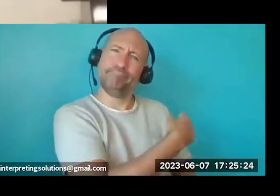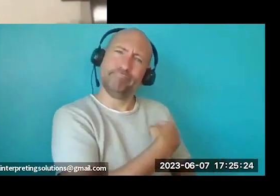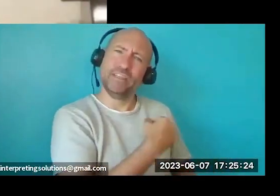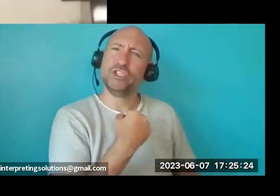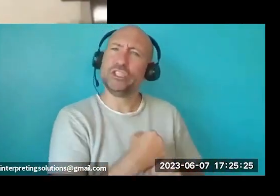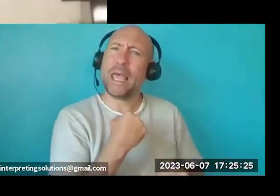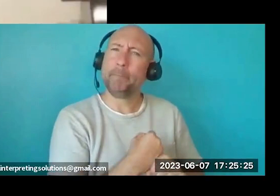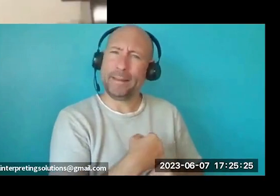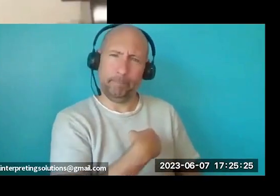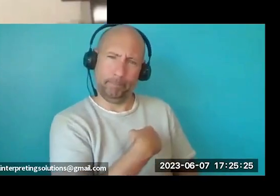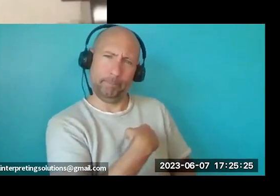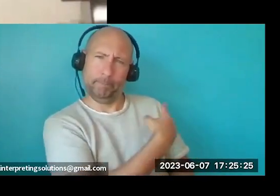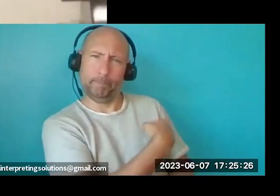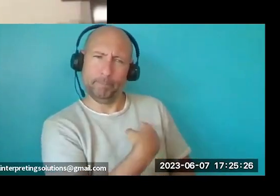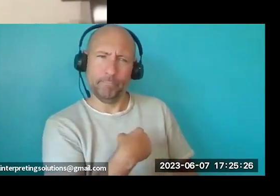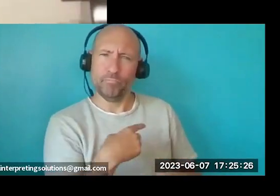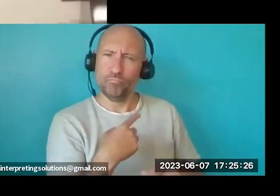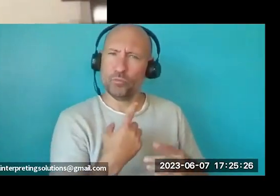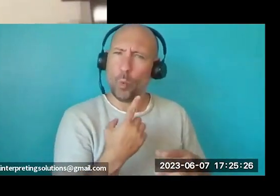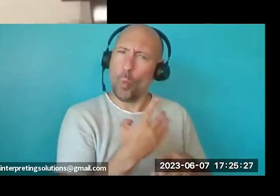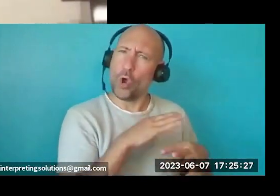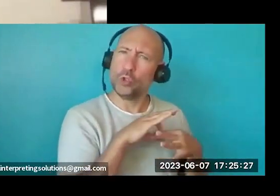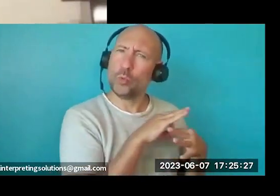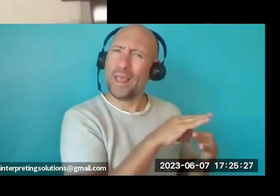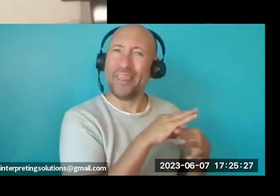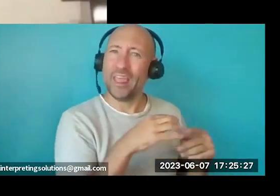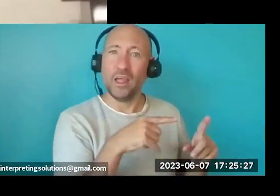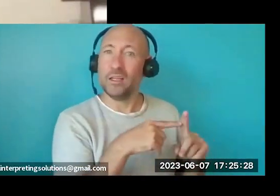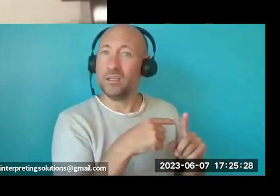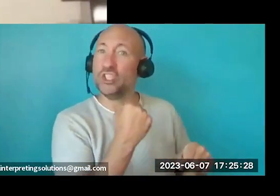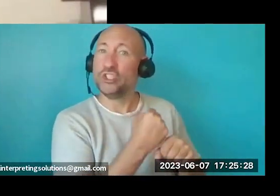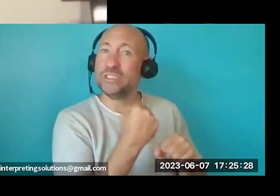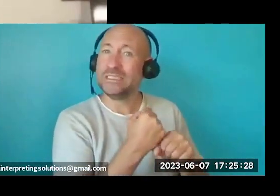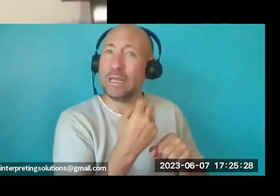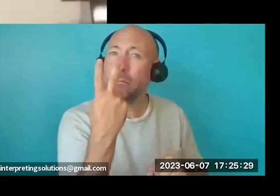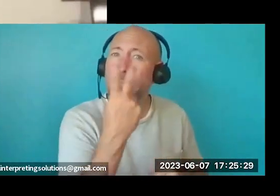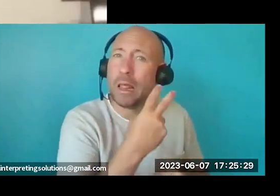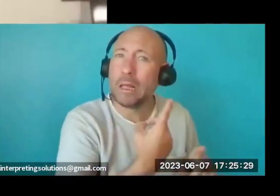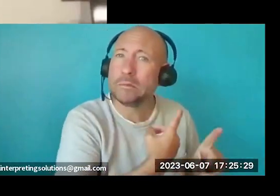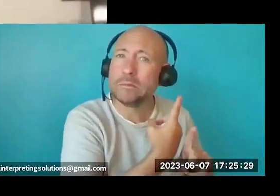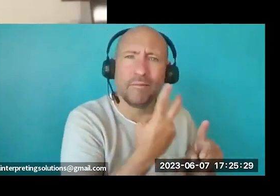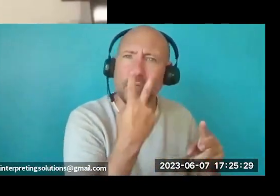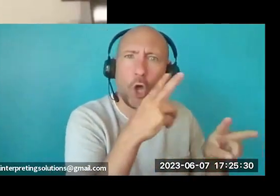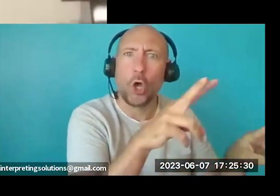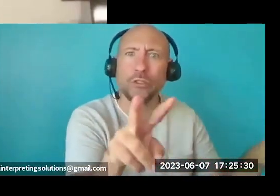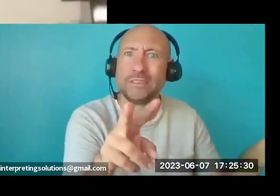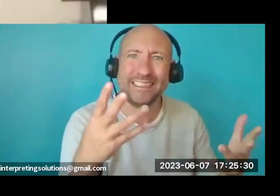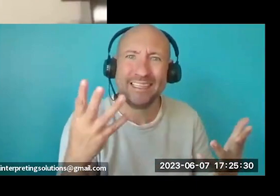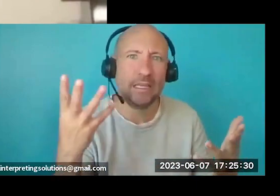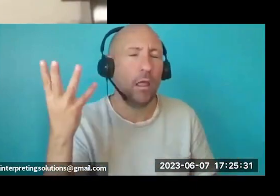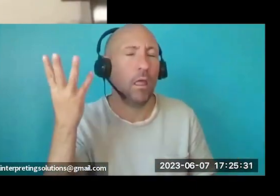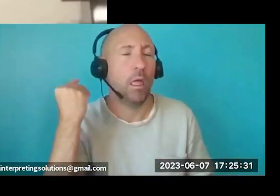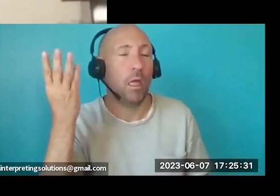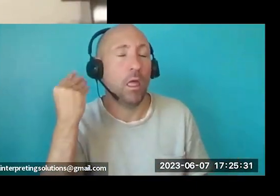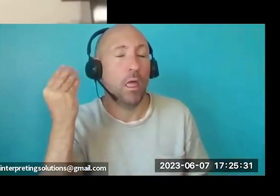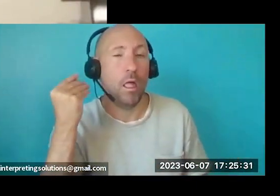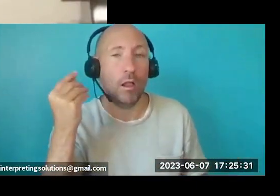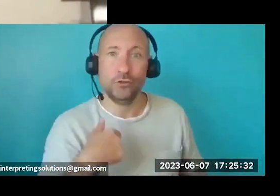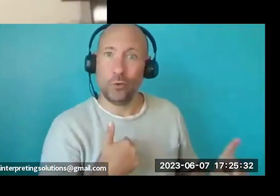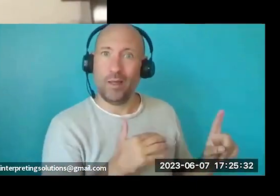together. You see, Giuseppe cannot see the performance that is audio described. And so his presence